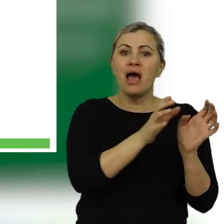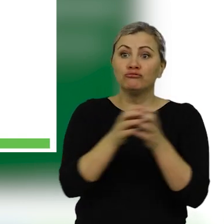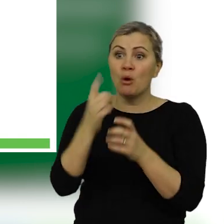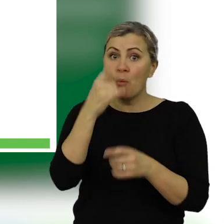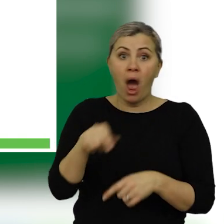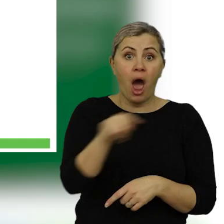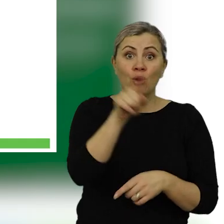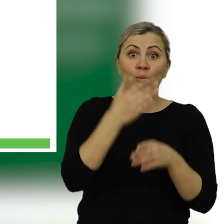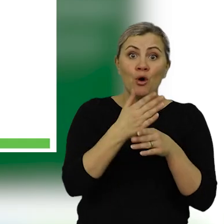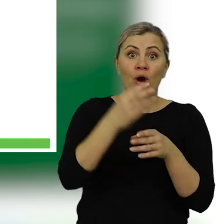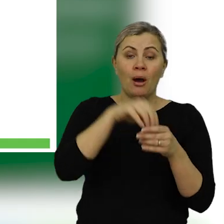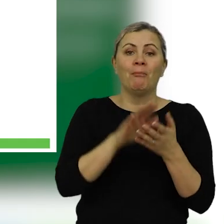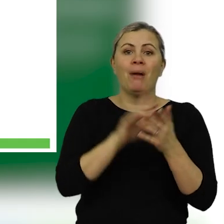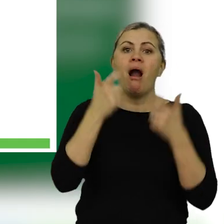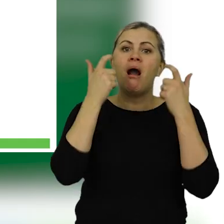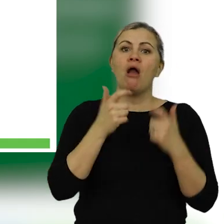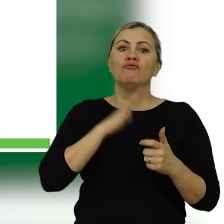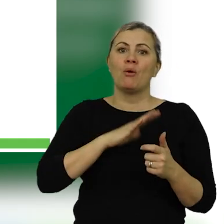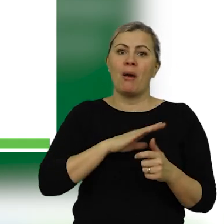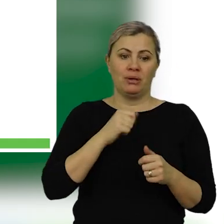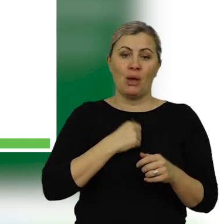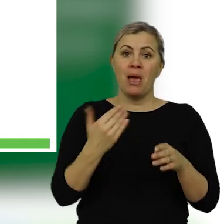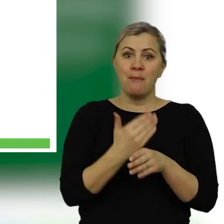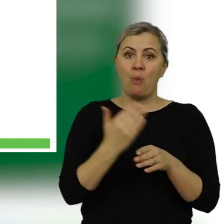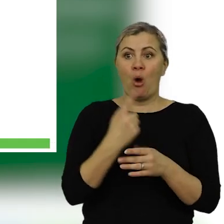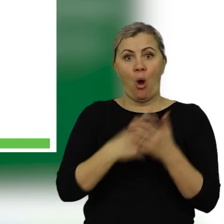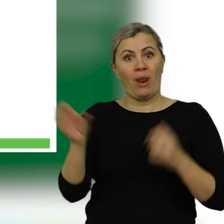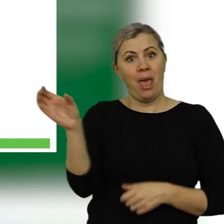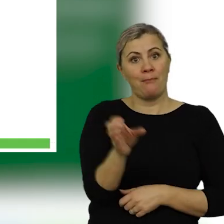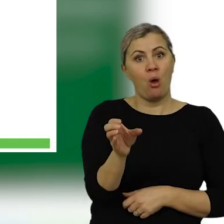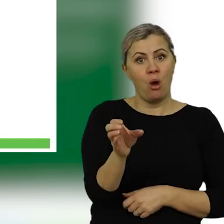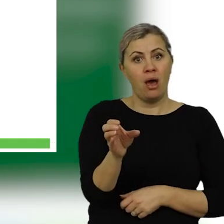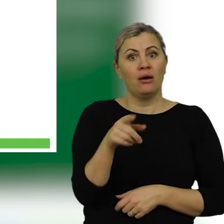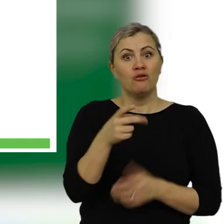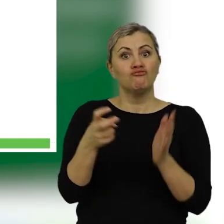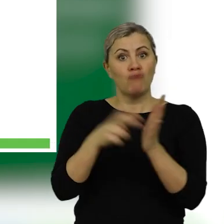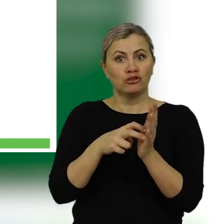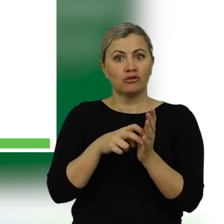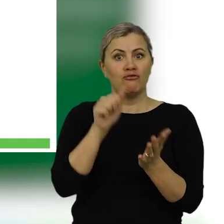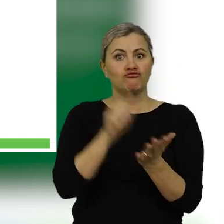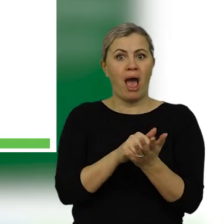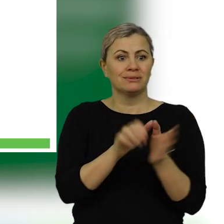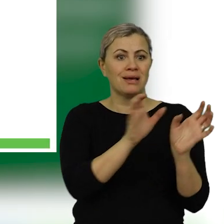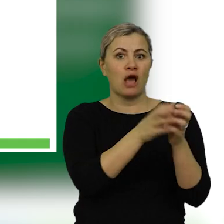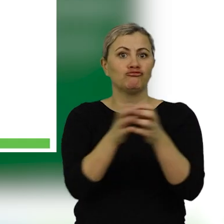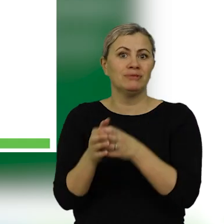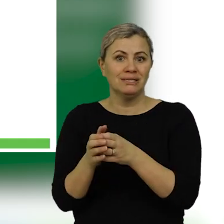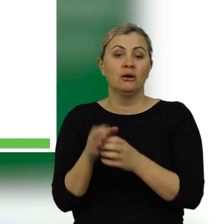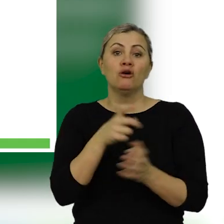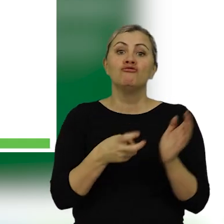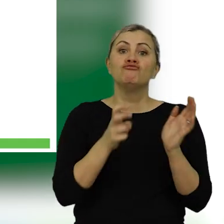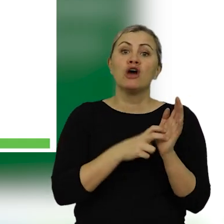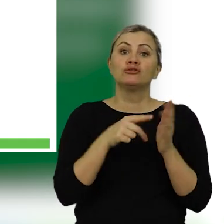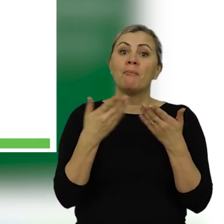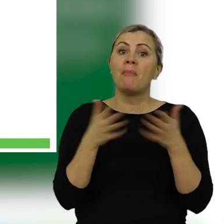is also a legal requirement on employers to only employ those who are registered in the correct category for the work that they do. The register